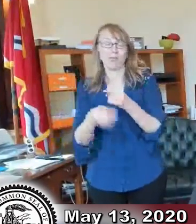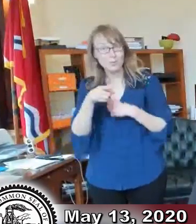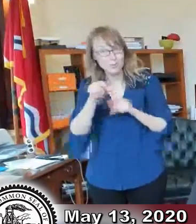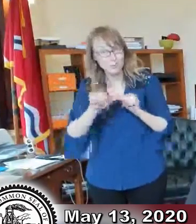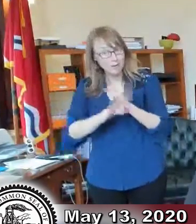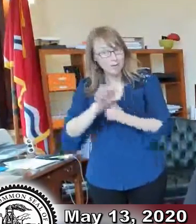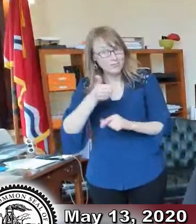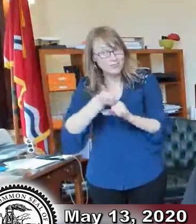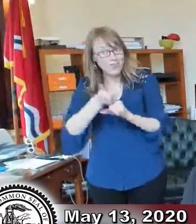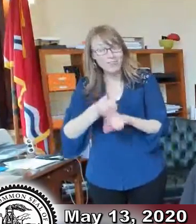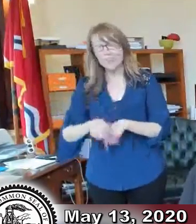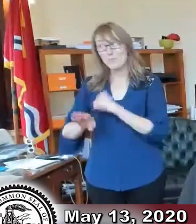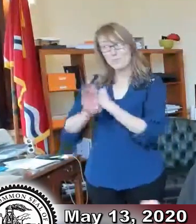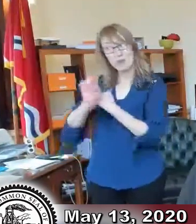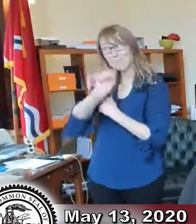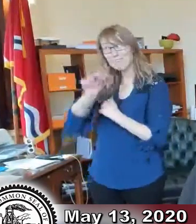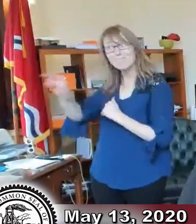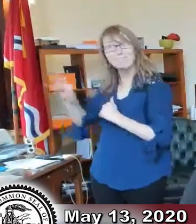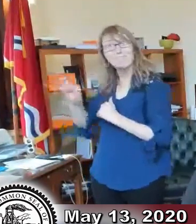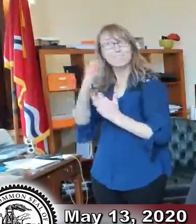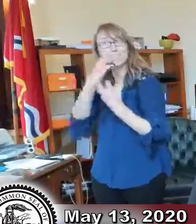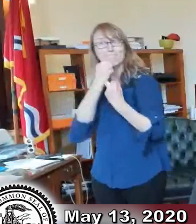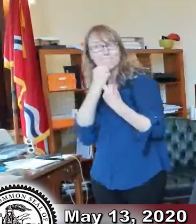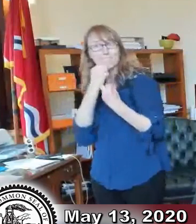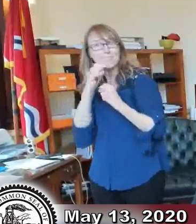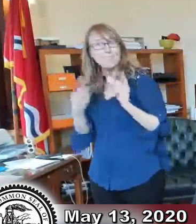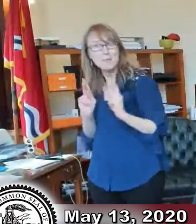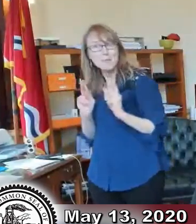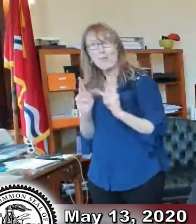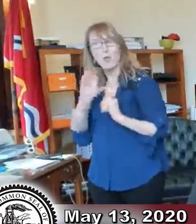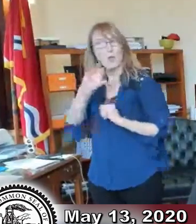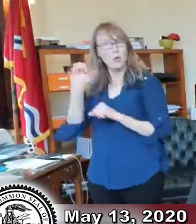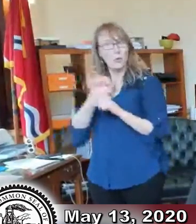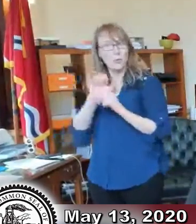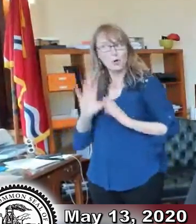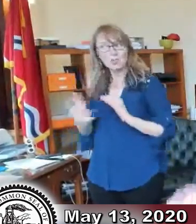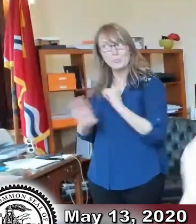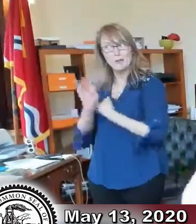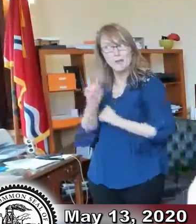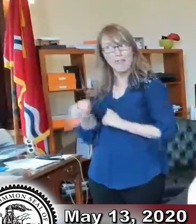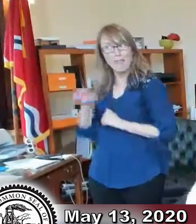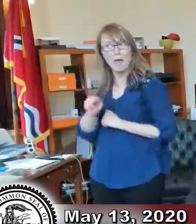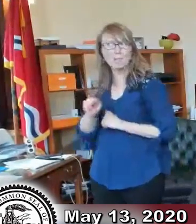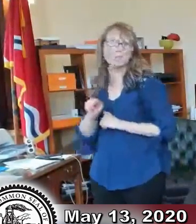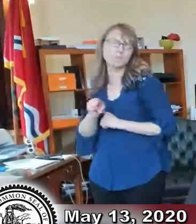or your coworkers, etc., from getting sick, it's worth it to wear your